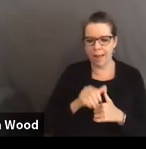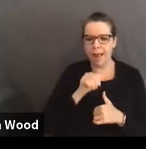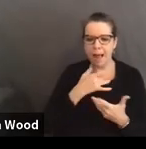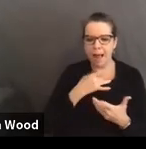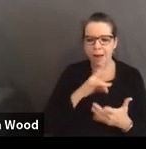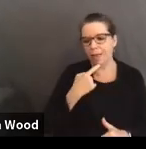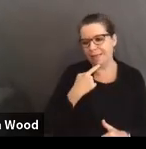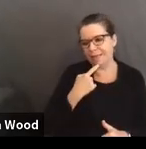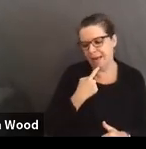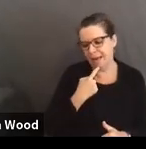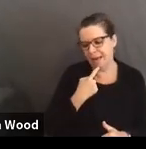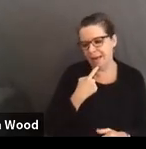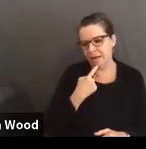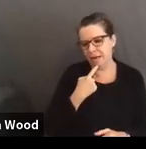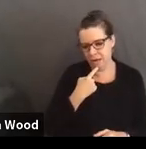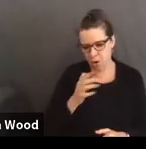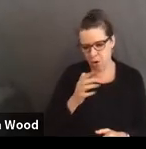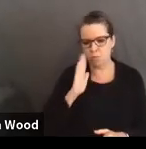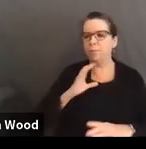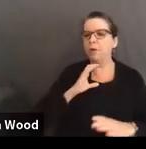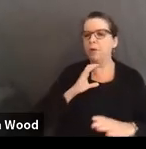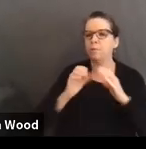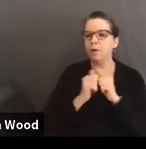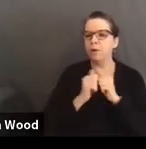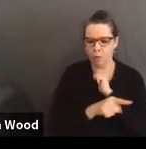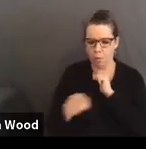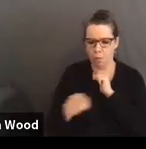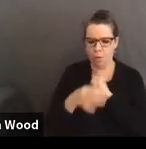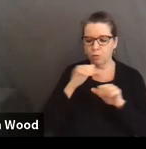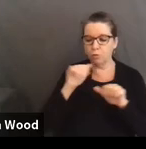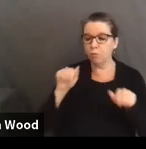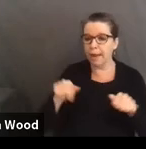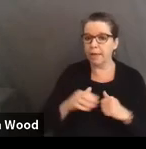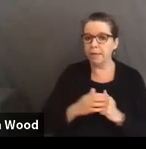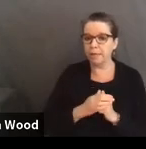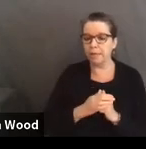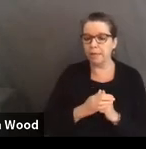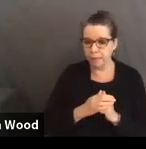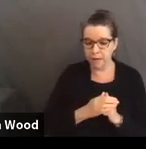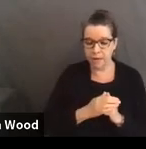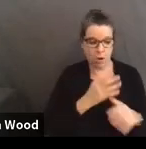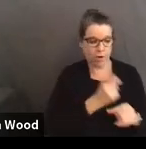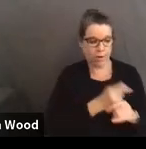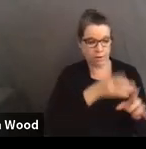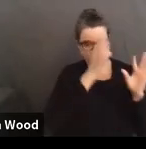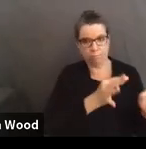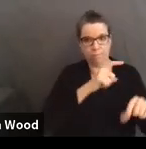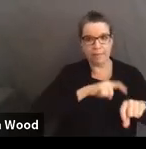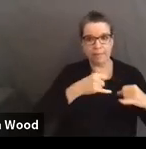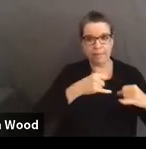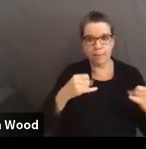either. But we will be communicating with you all as soon as we can get a definitive timeline in your